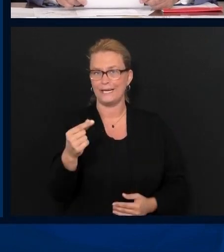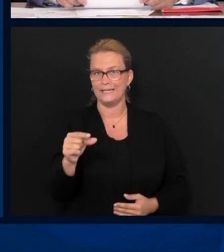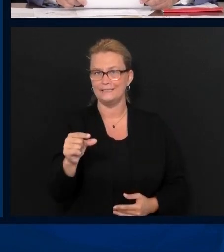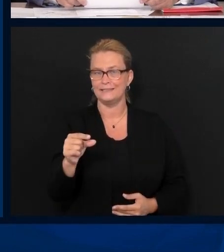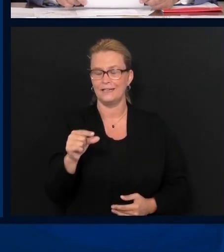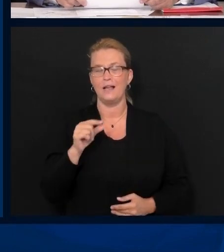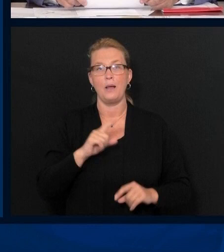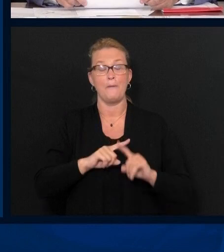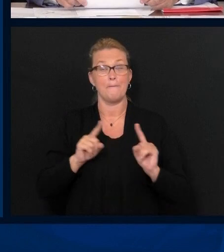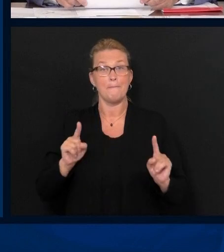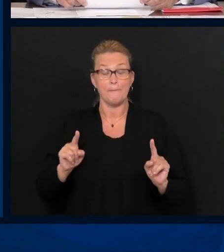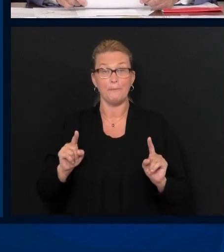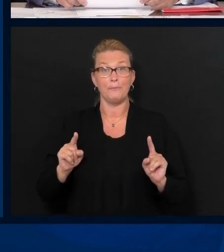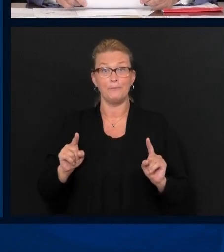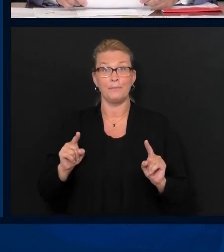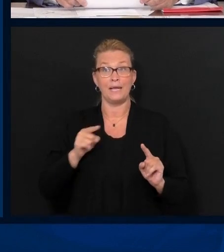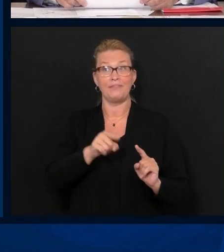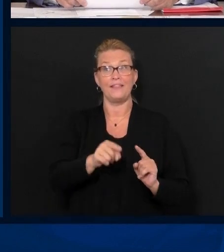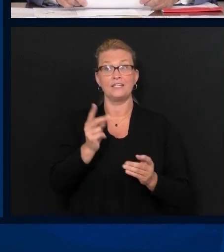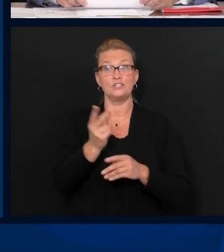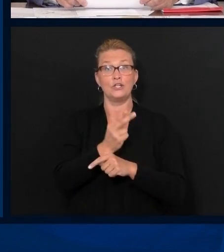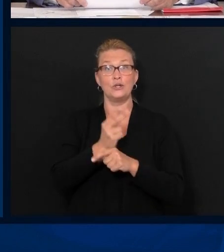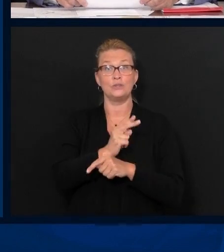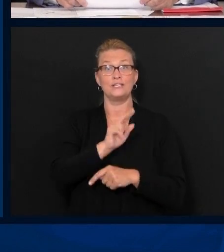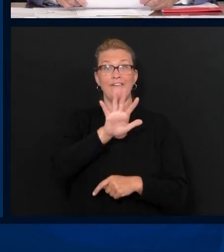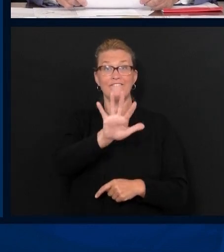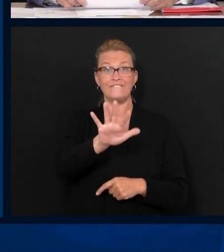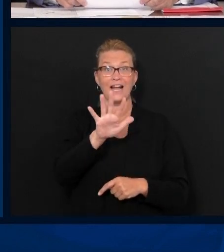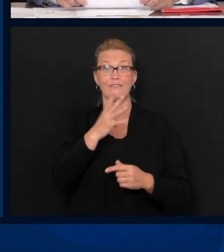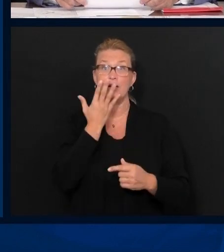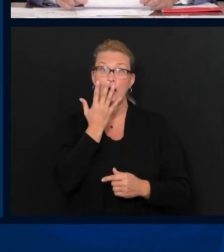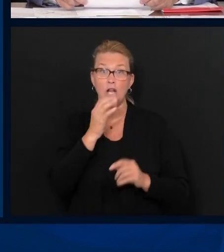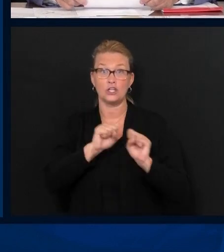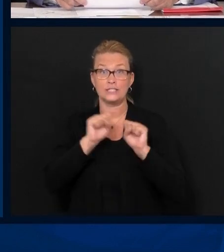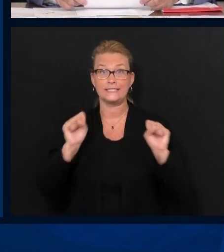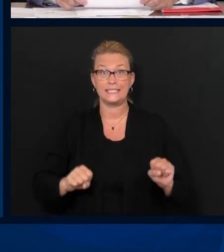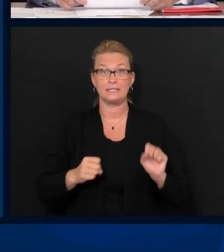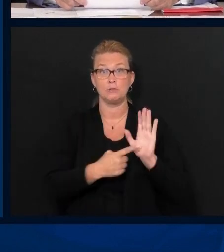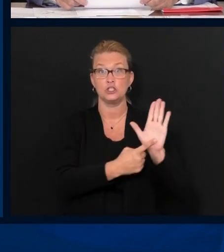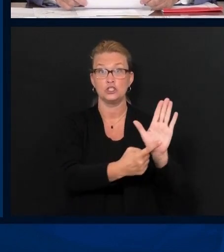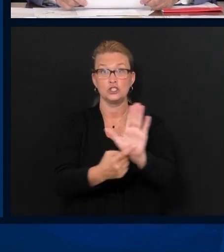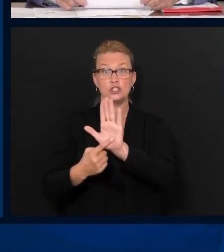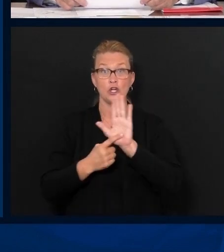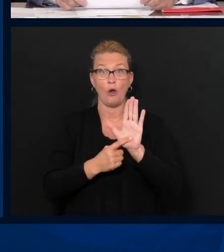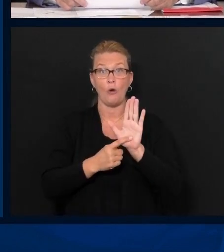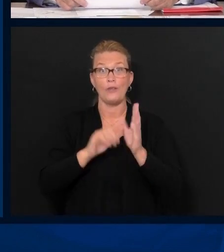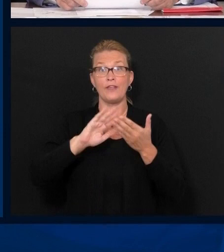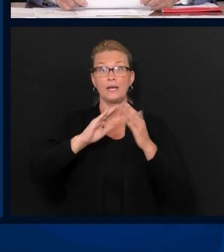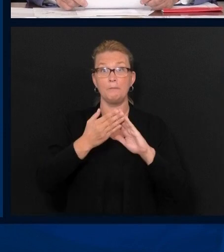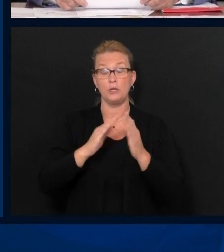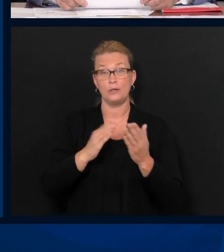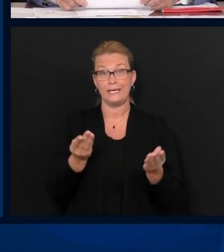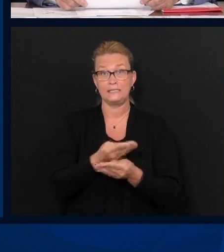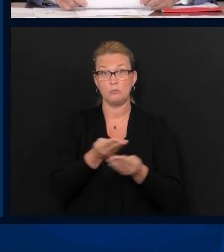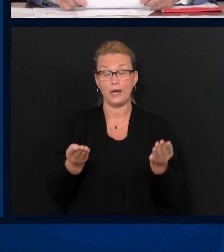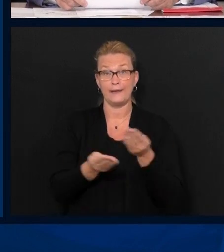standpoint of it uses a 5-color system to represent community spread.